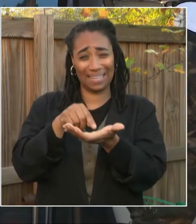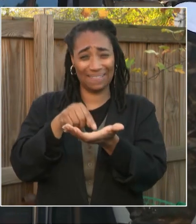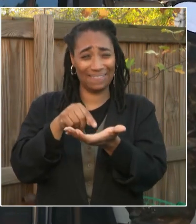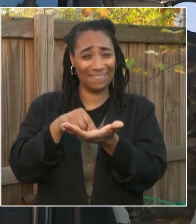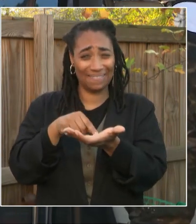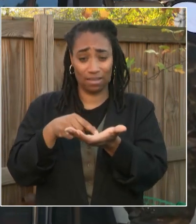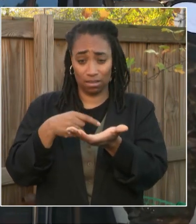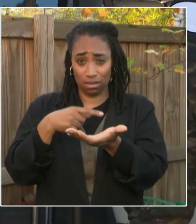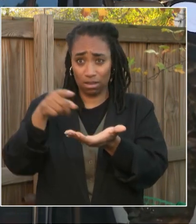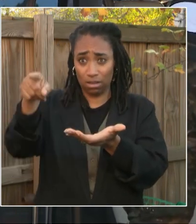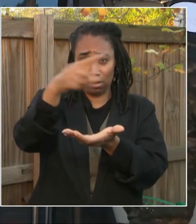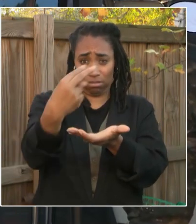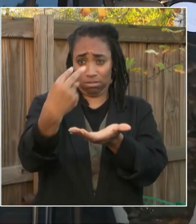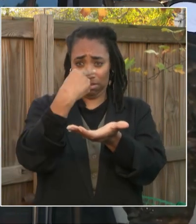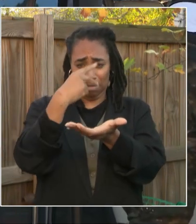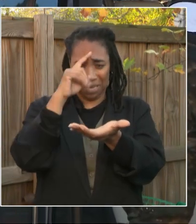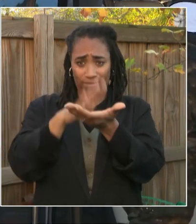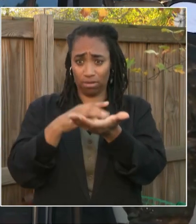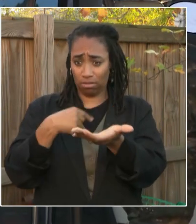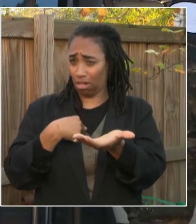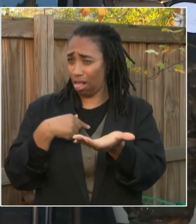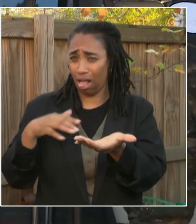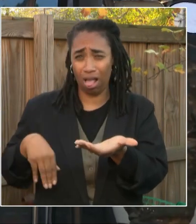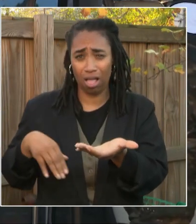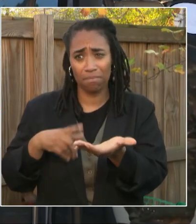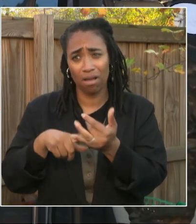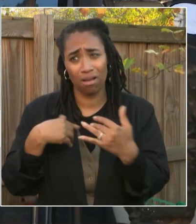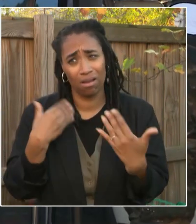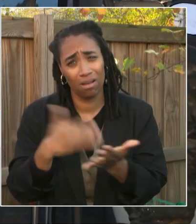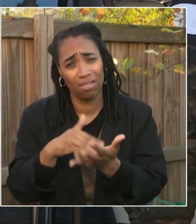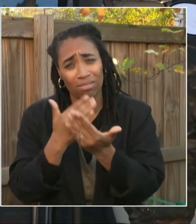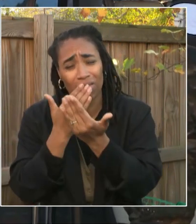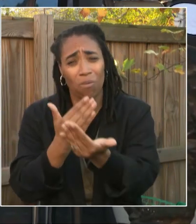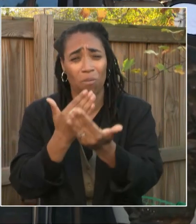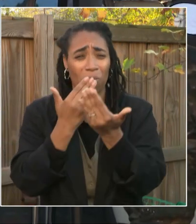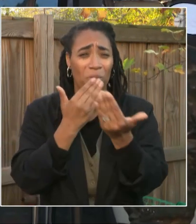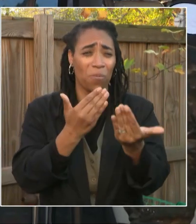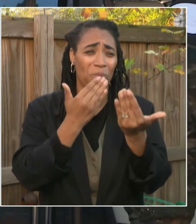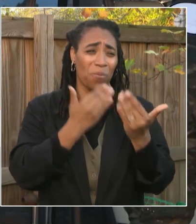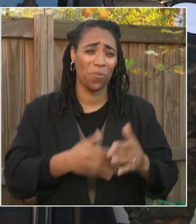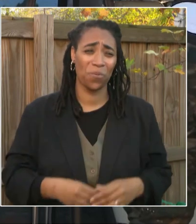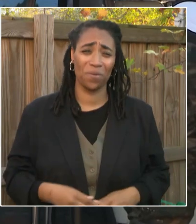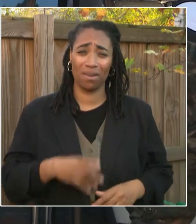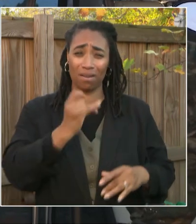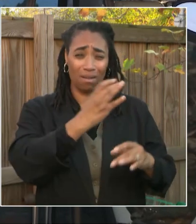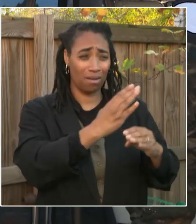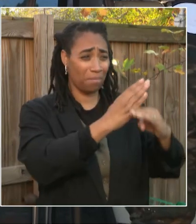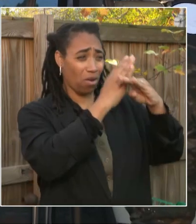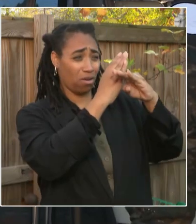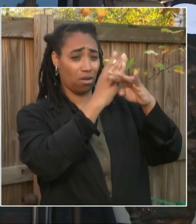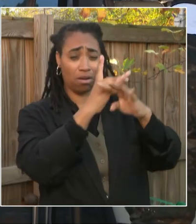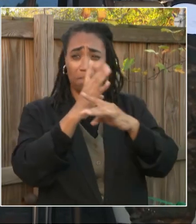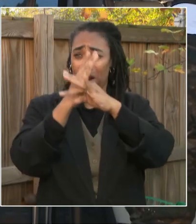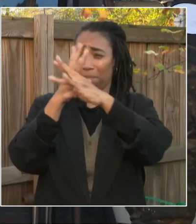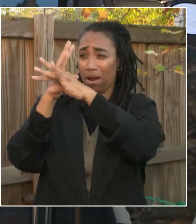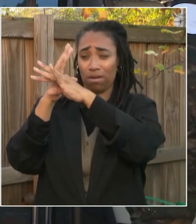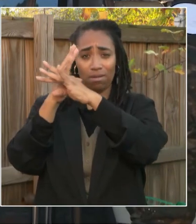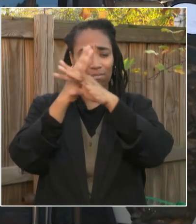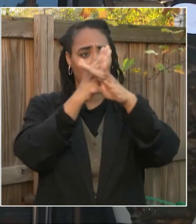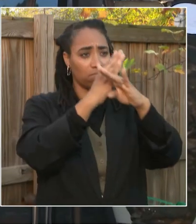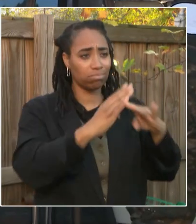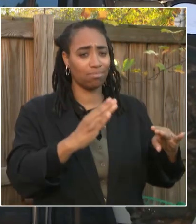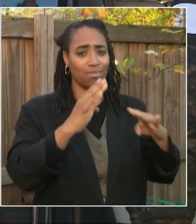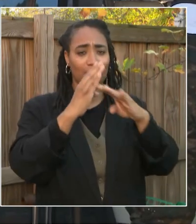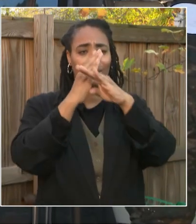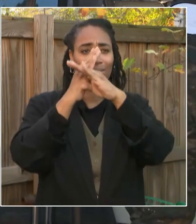am forever grateful. With every hurdle I overcome, I became more determined to build something not only for myself, but also